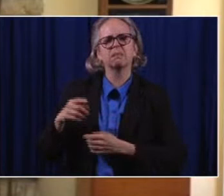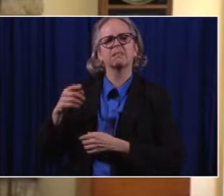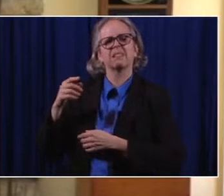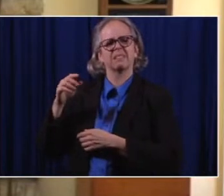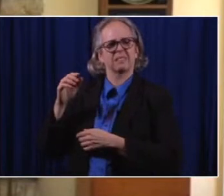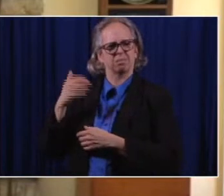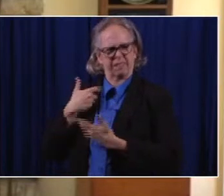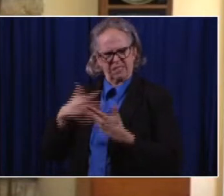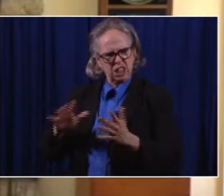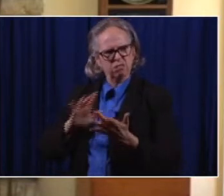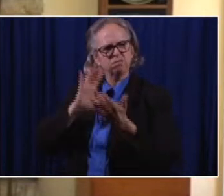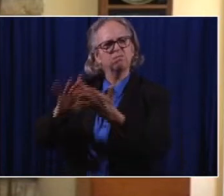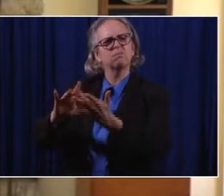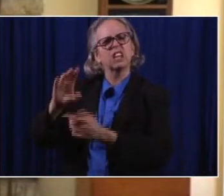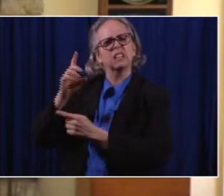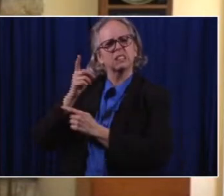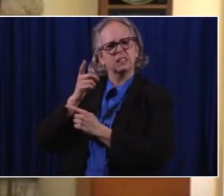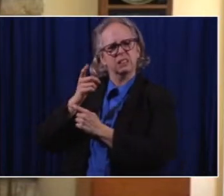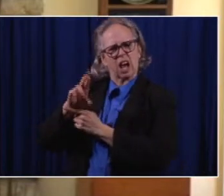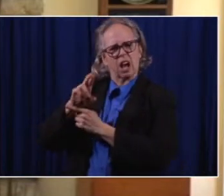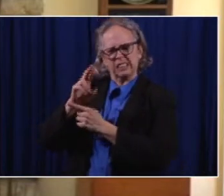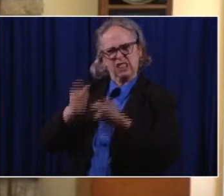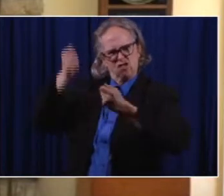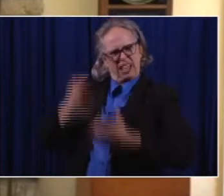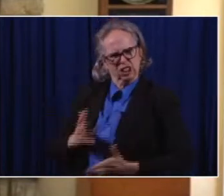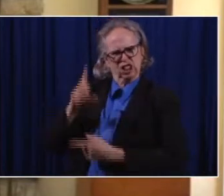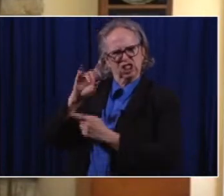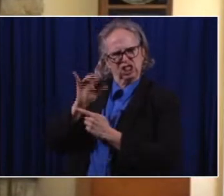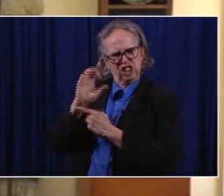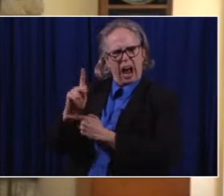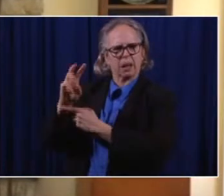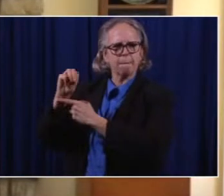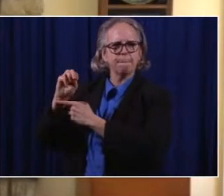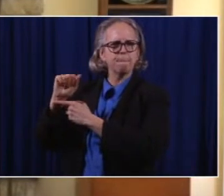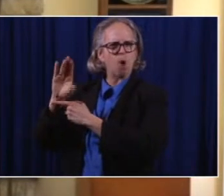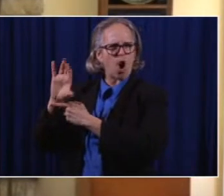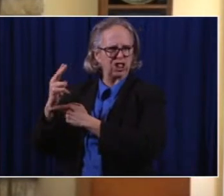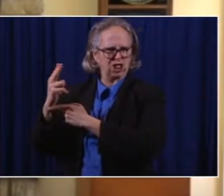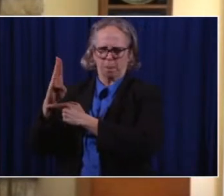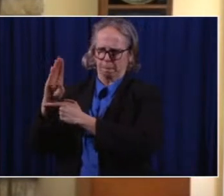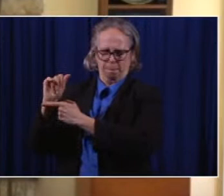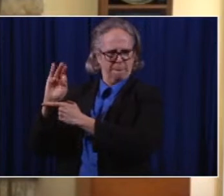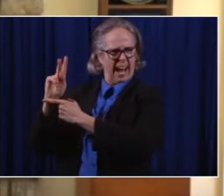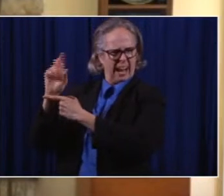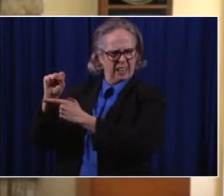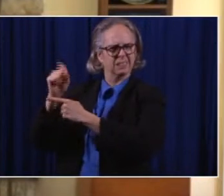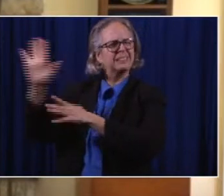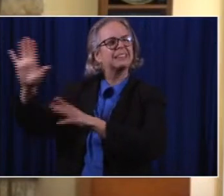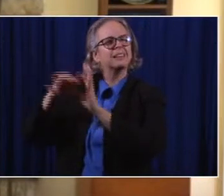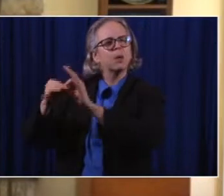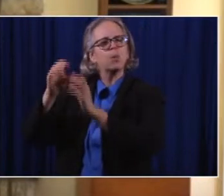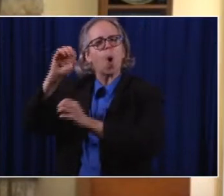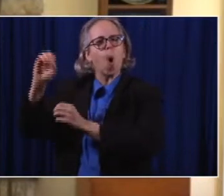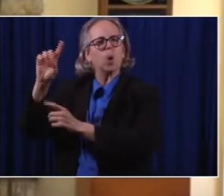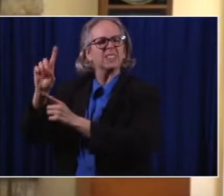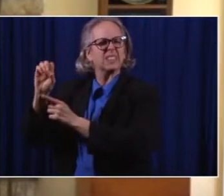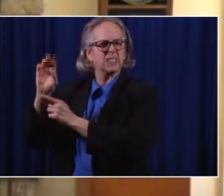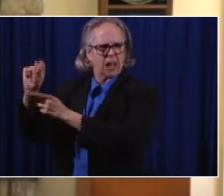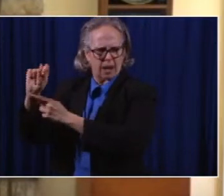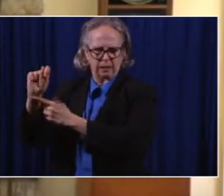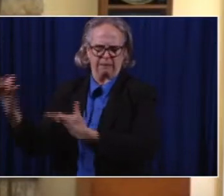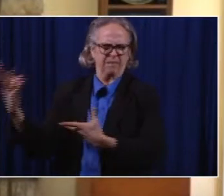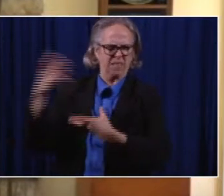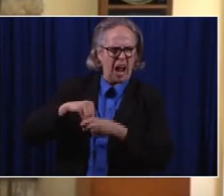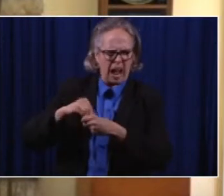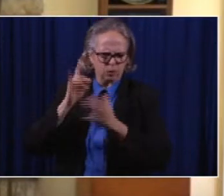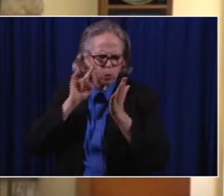that review to continue at least into and through Saturday, and we'll see what the inspectors come up